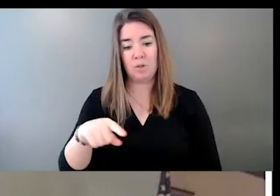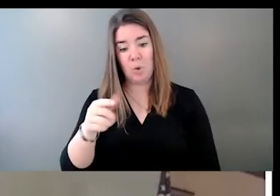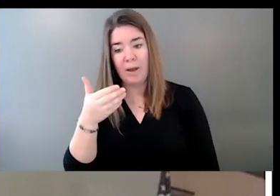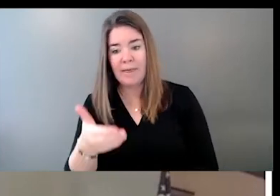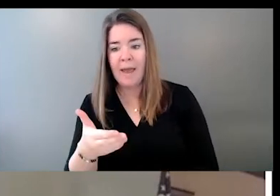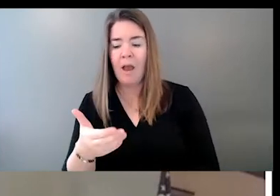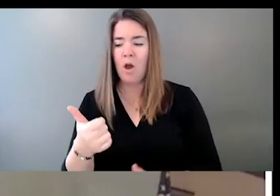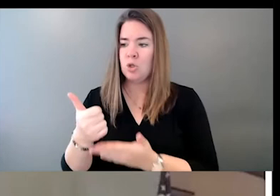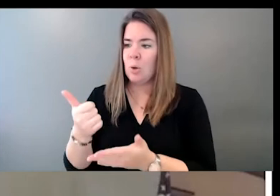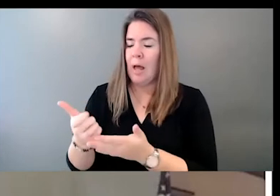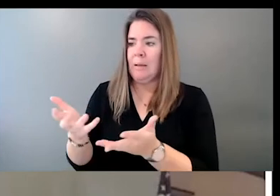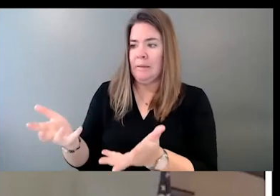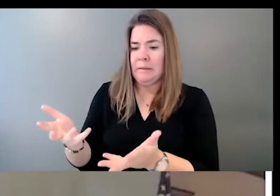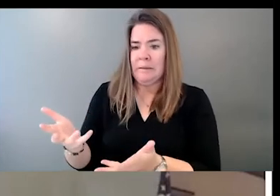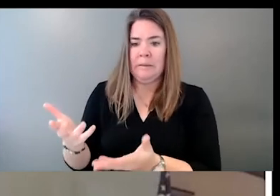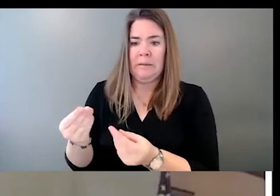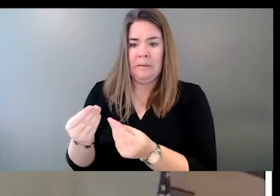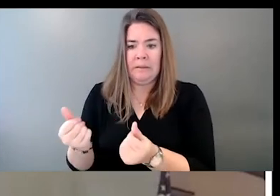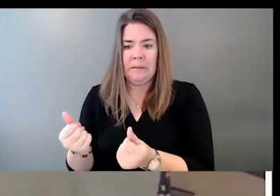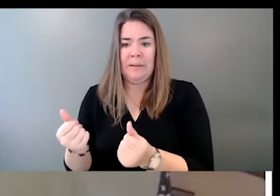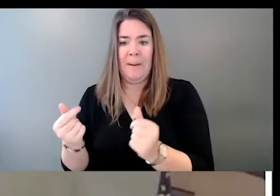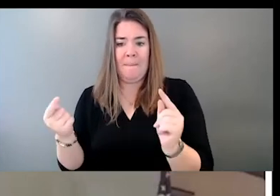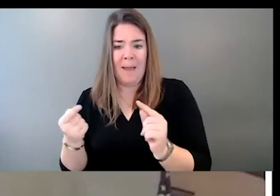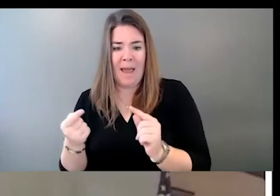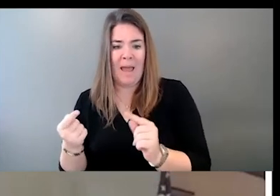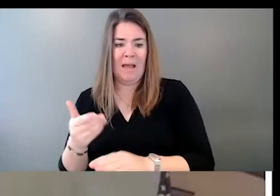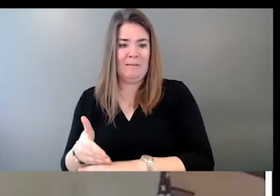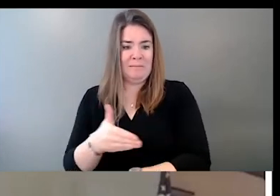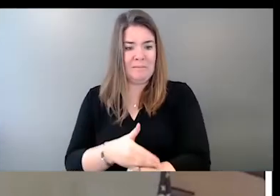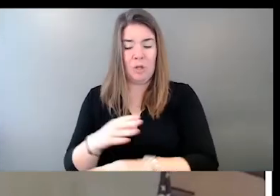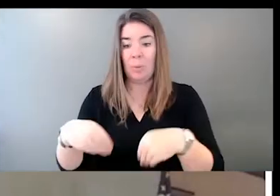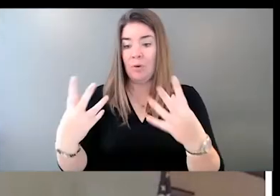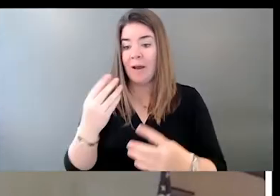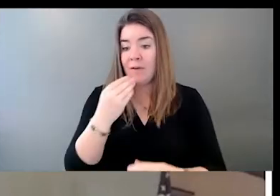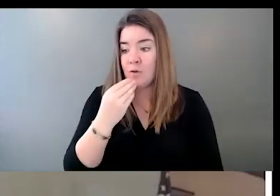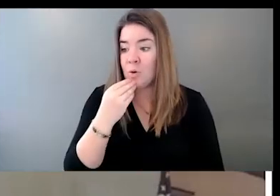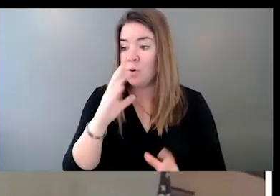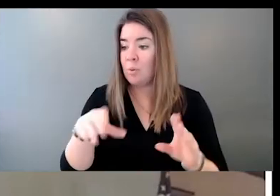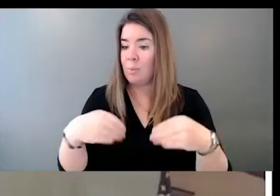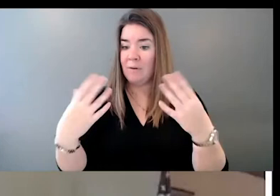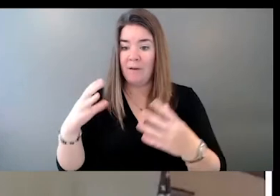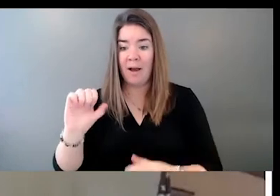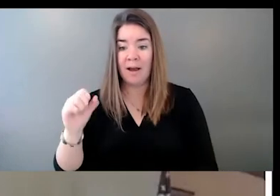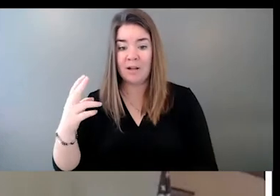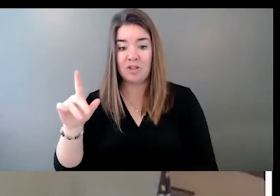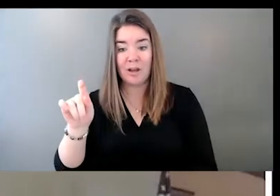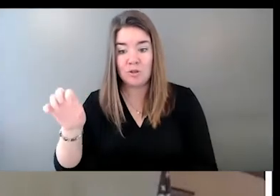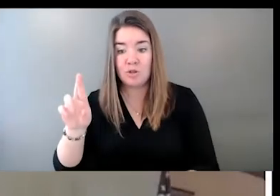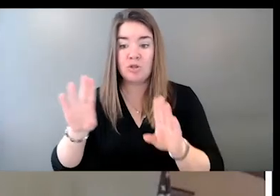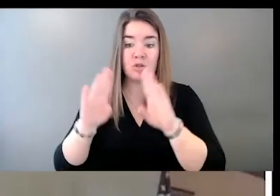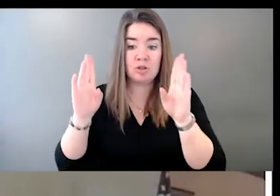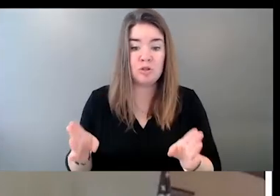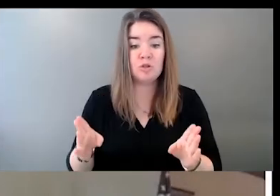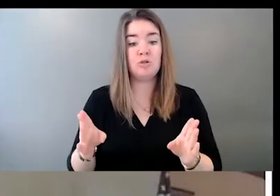isolation. You provide food and shelter, support and encouragement. Many times, you